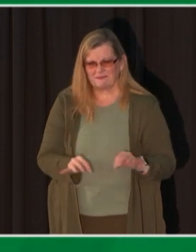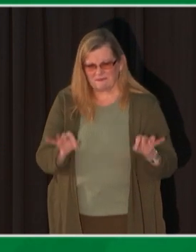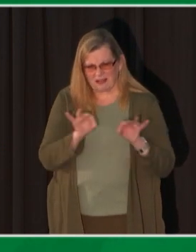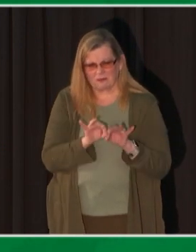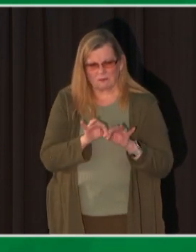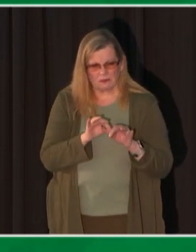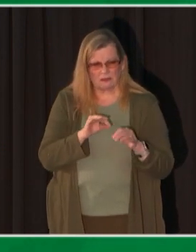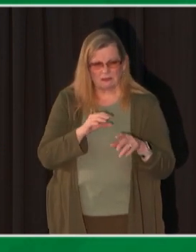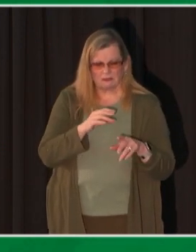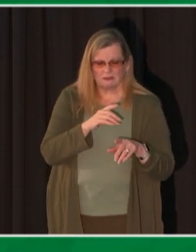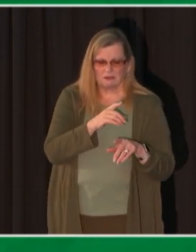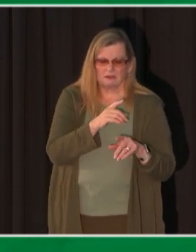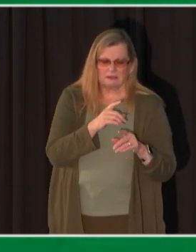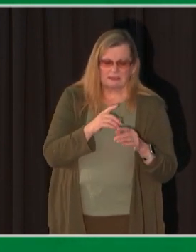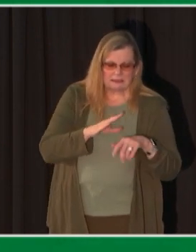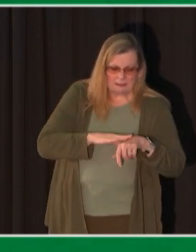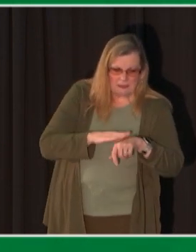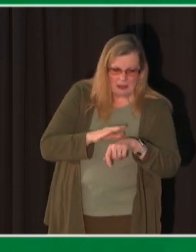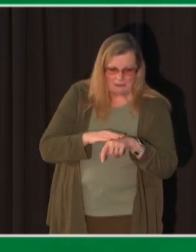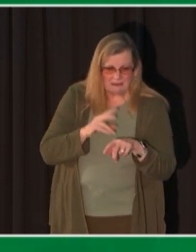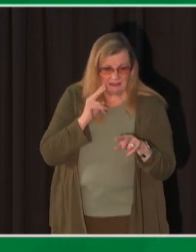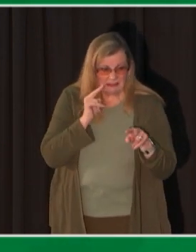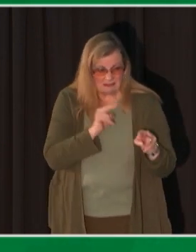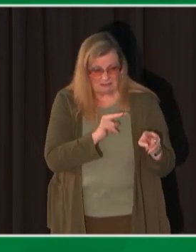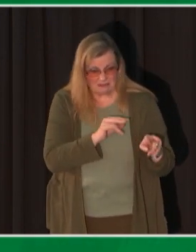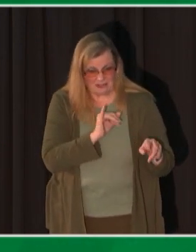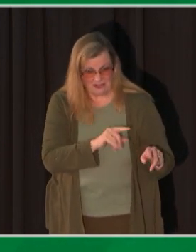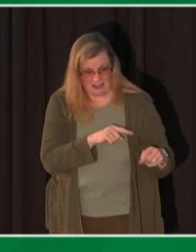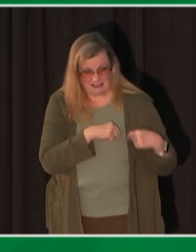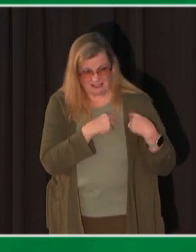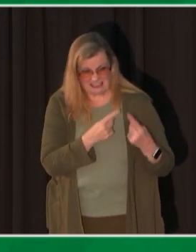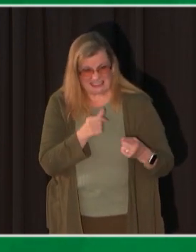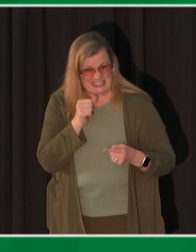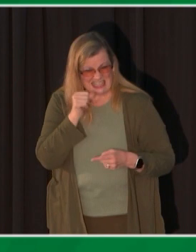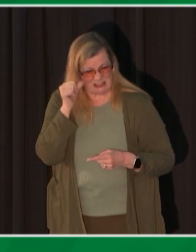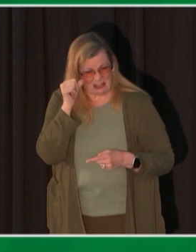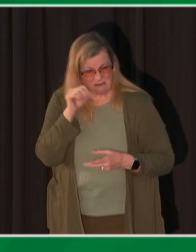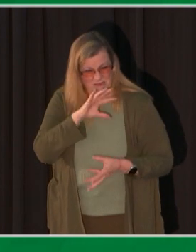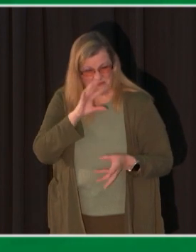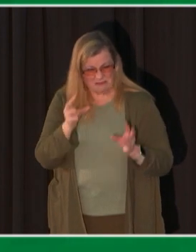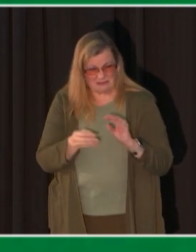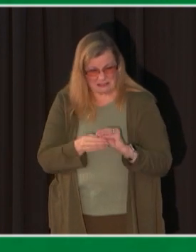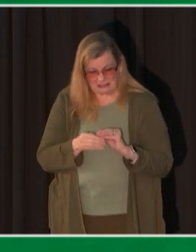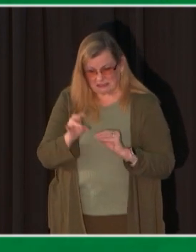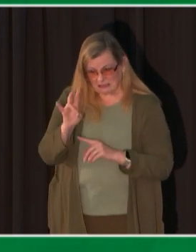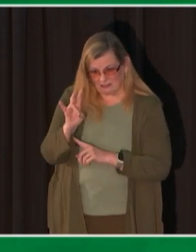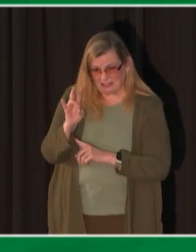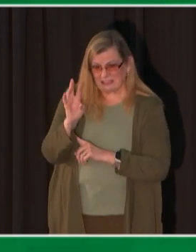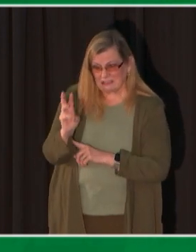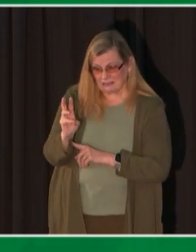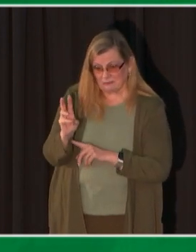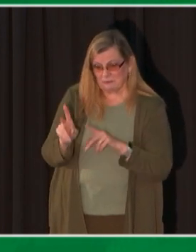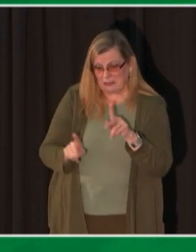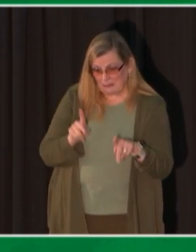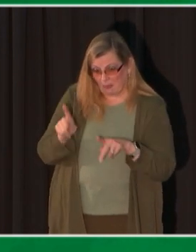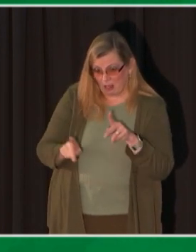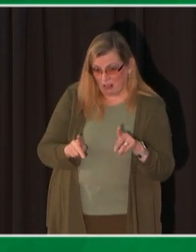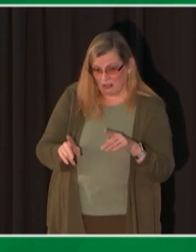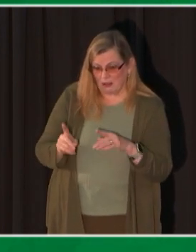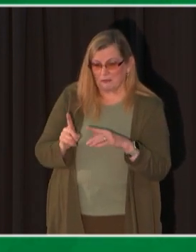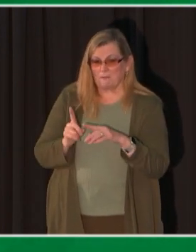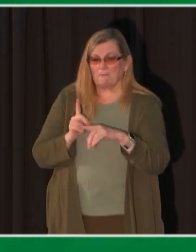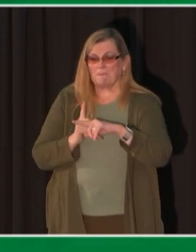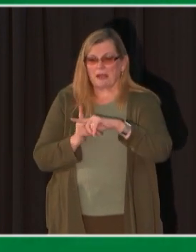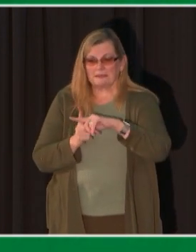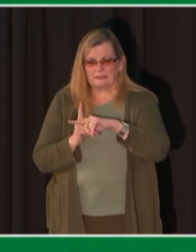well. We had, as of yesterday, 76 members from our homeless shelters that had tested positive, and